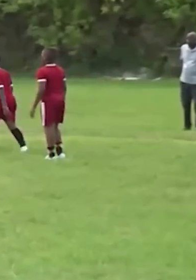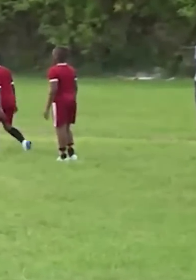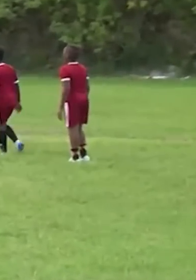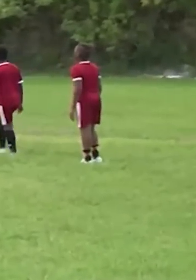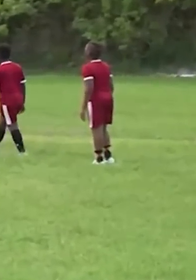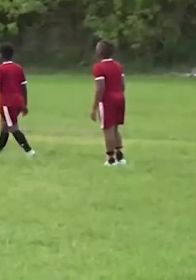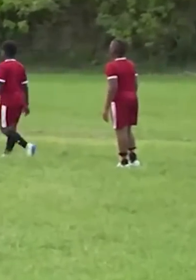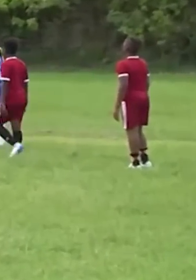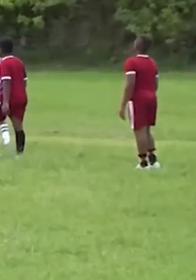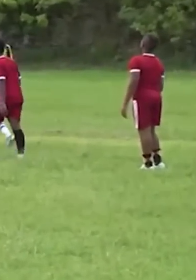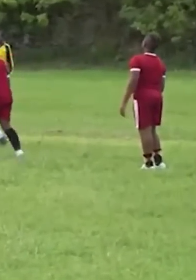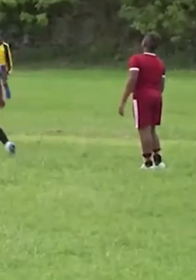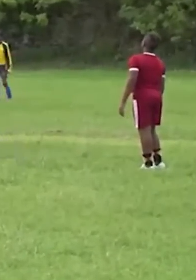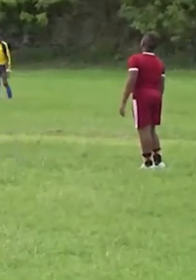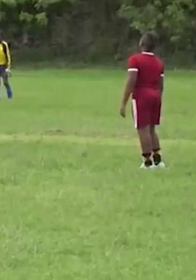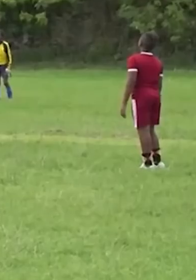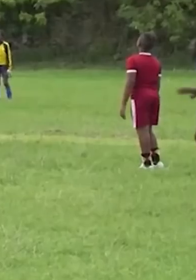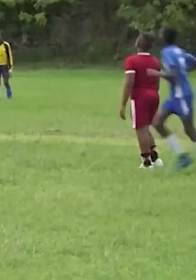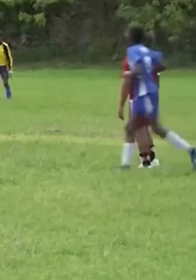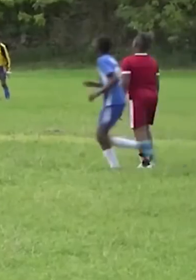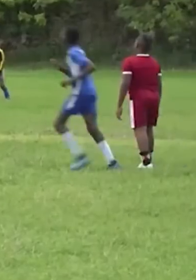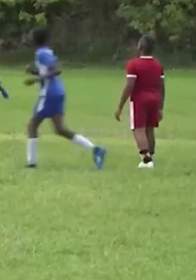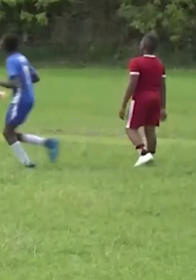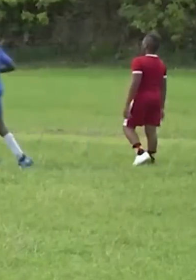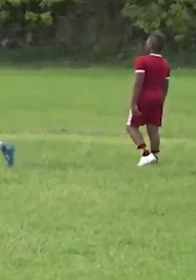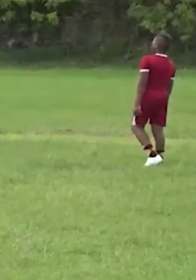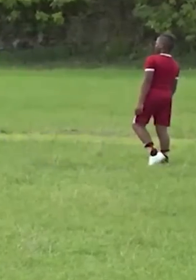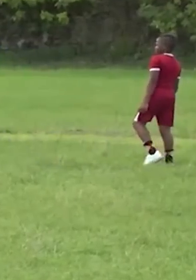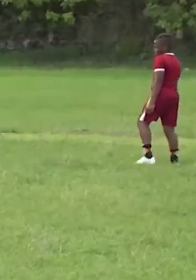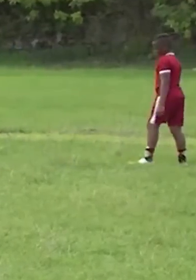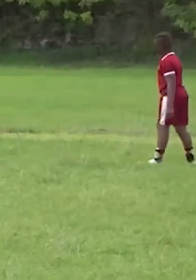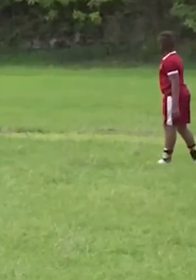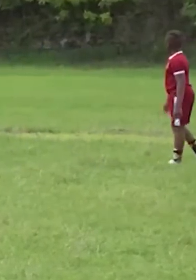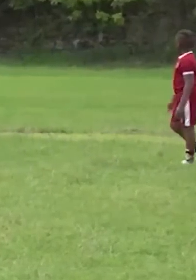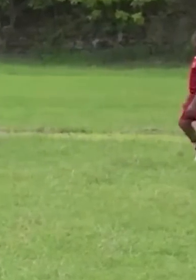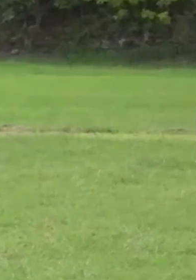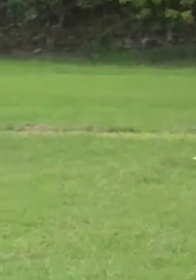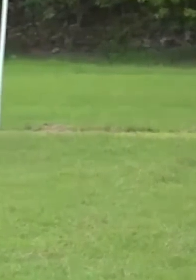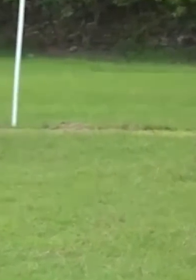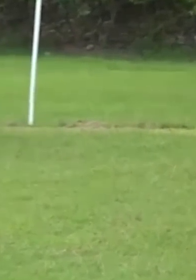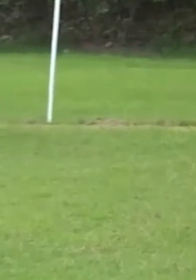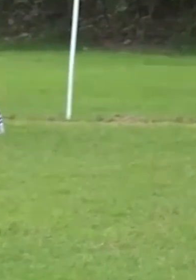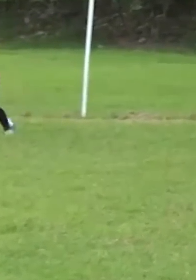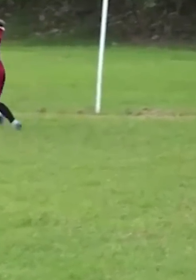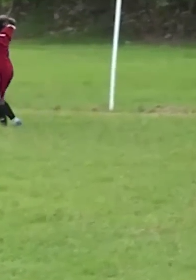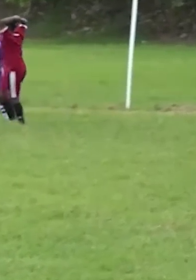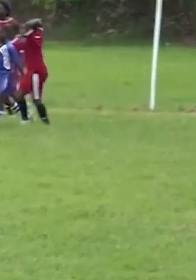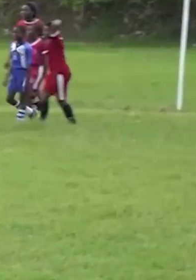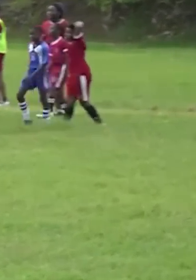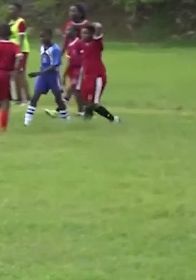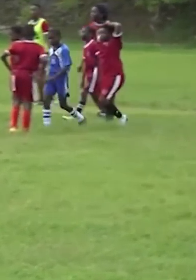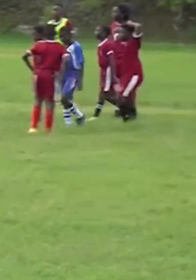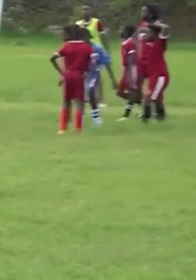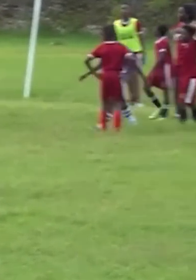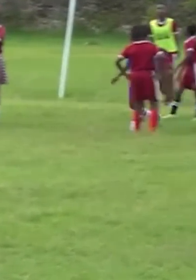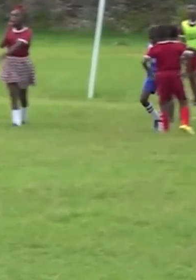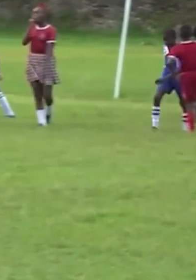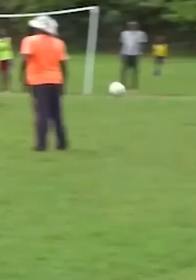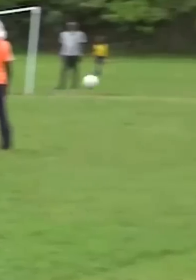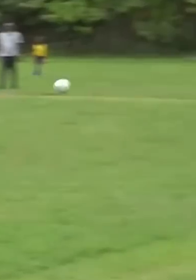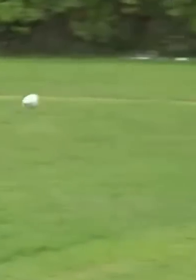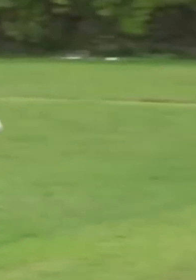lines, and it drops gently to Milan Maynard for one of the easiest goals he'll ever score. 4-0, the score